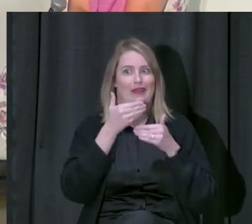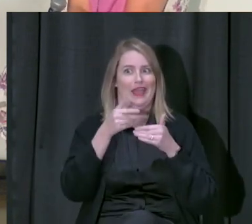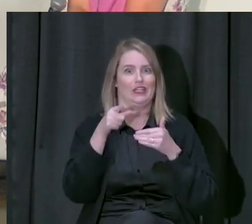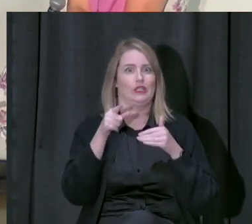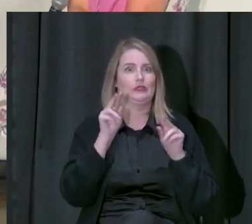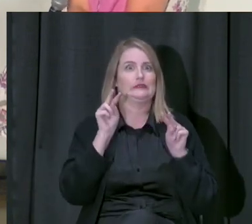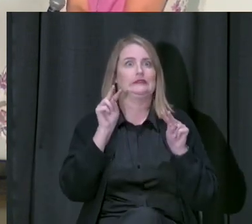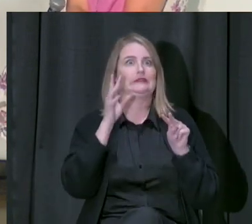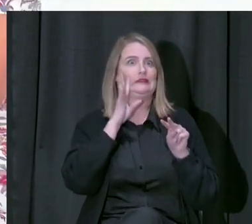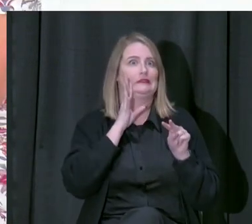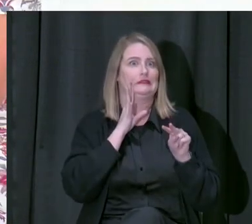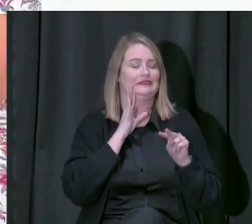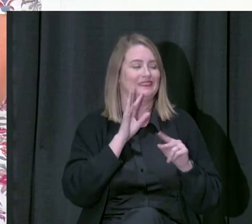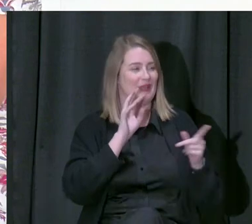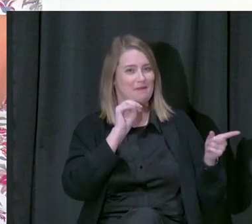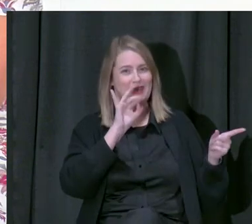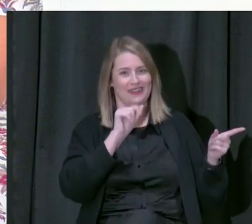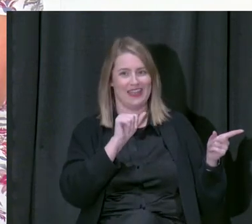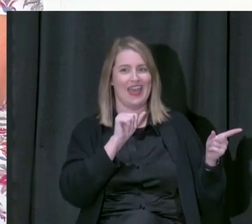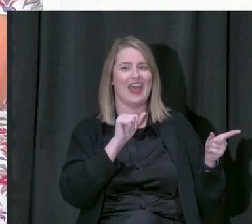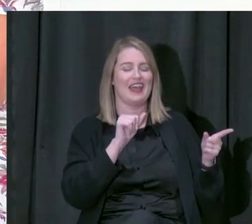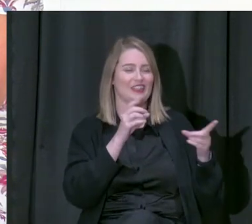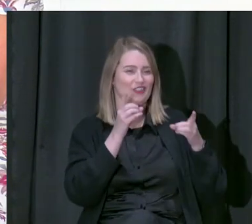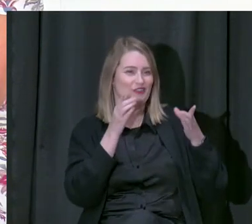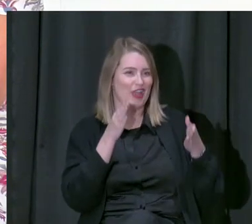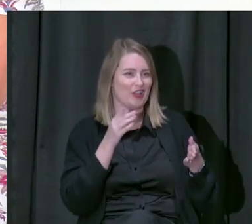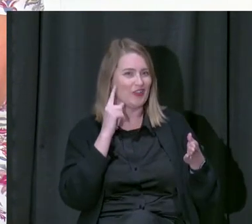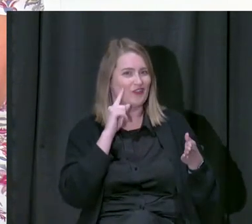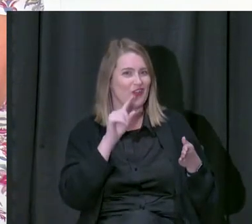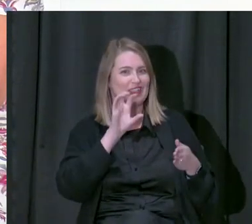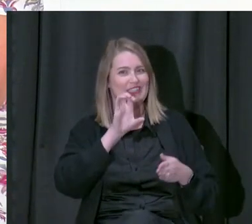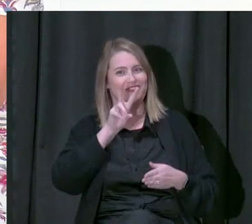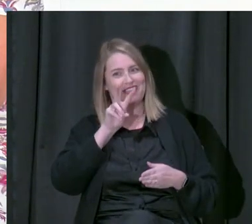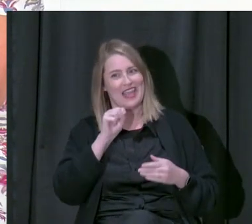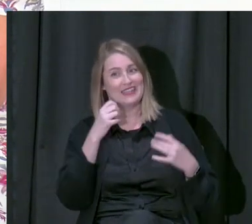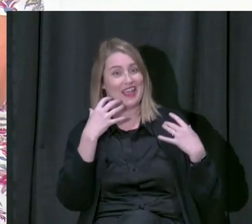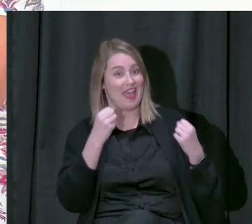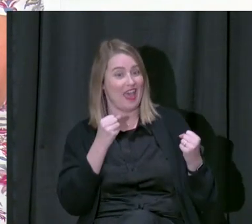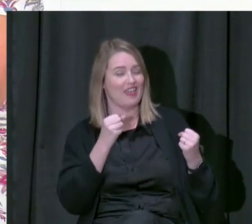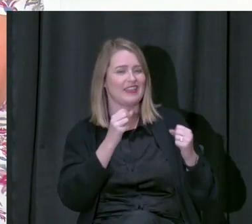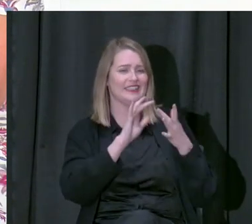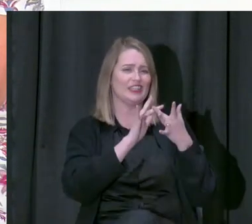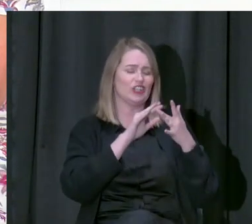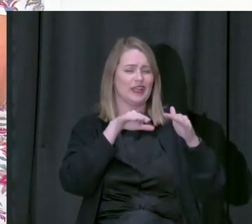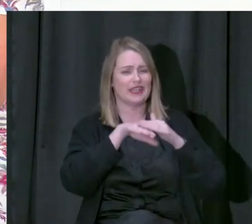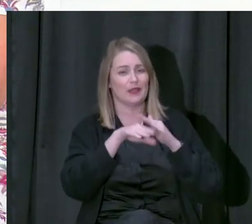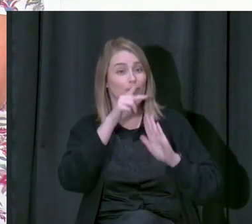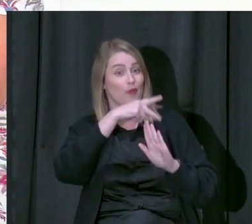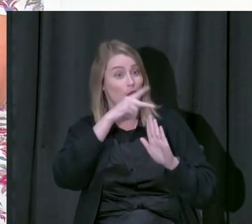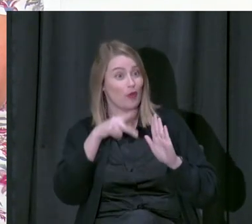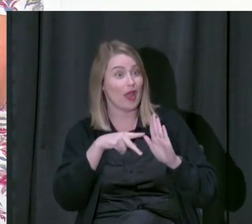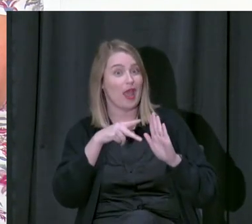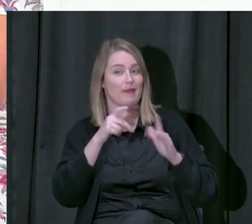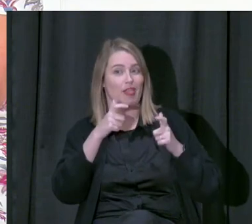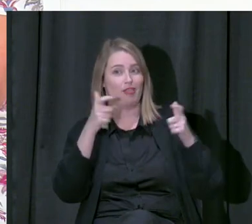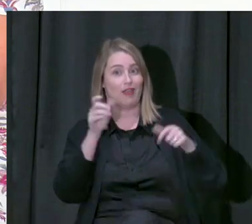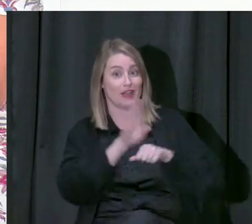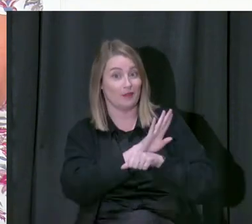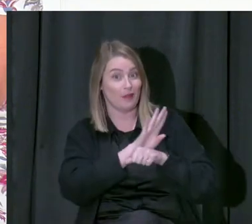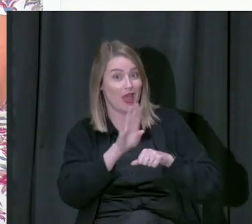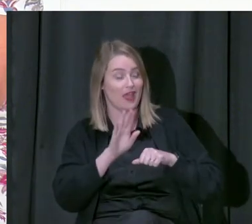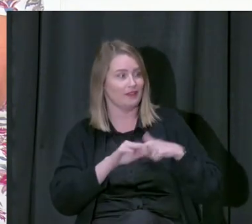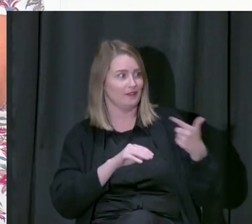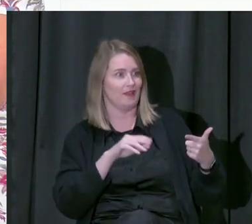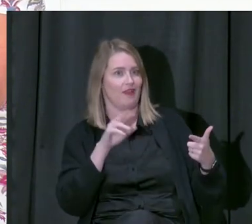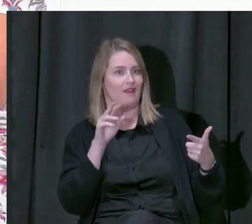who's Executive Director of Digital Accessibility for CVS Health, on establishing a digital accessibility program at a large enterprise. And I'm going to put her